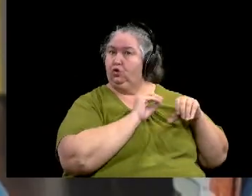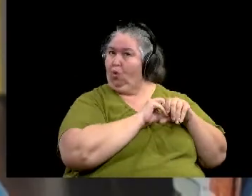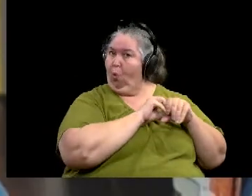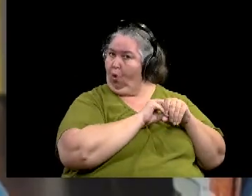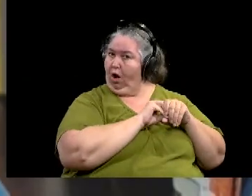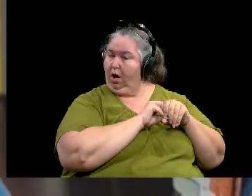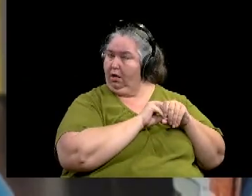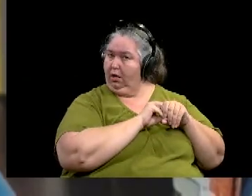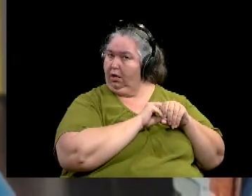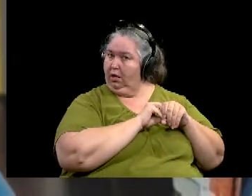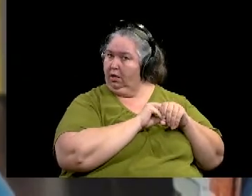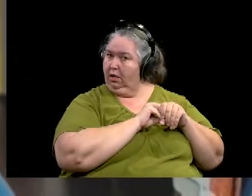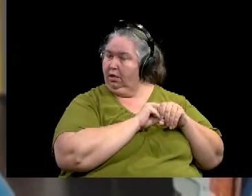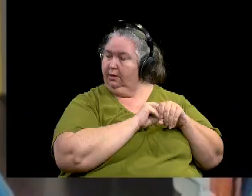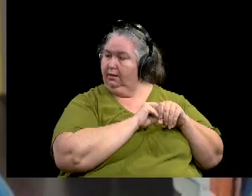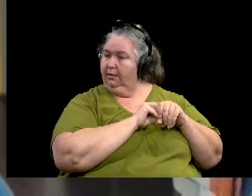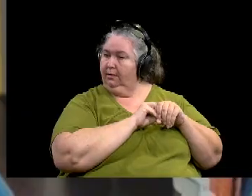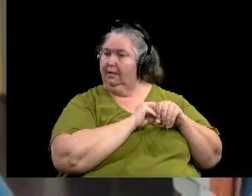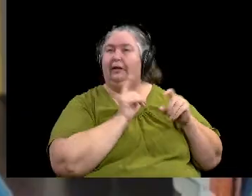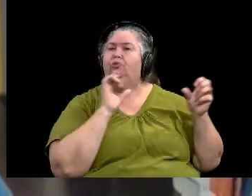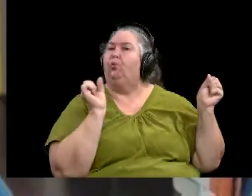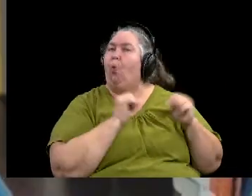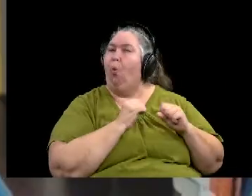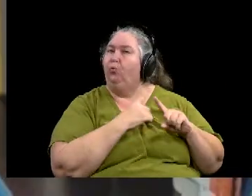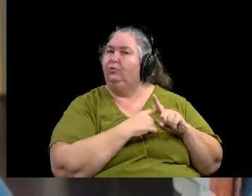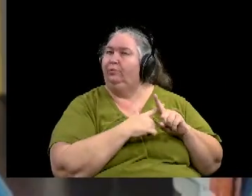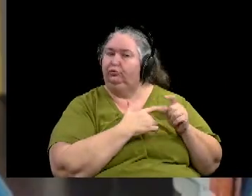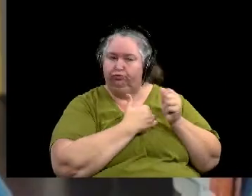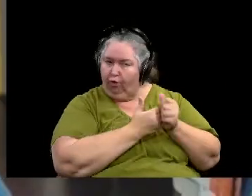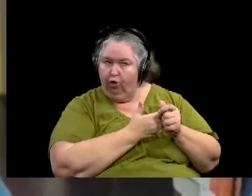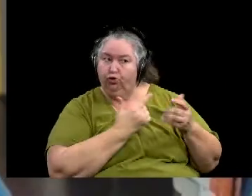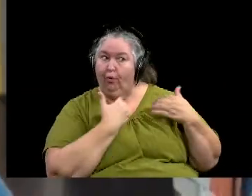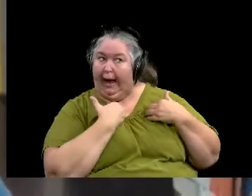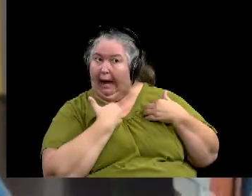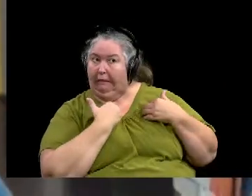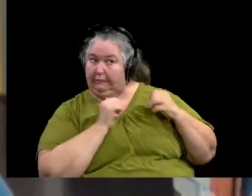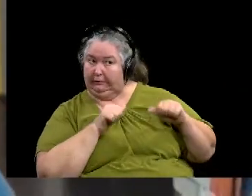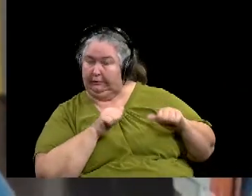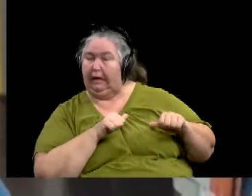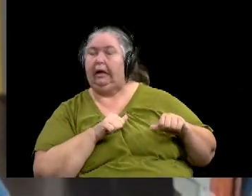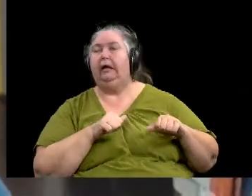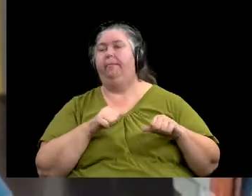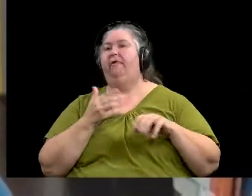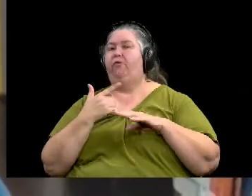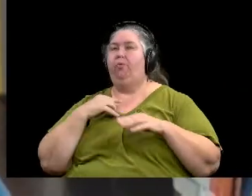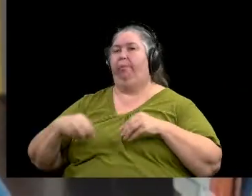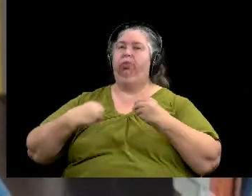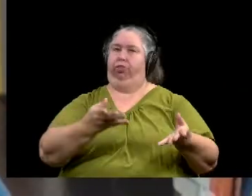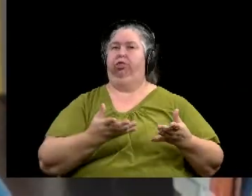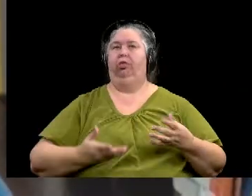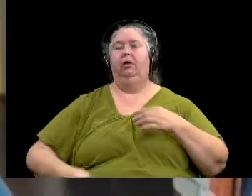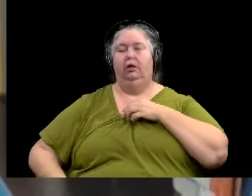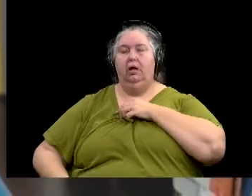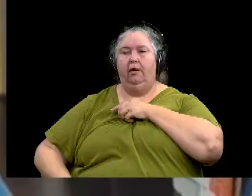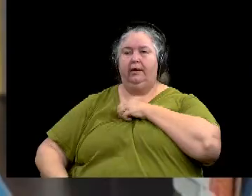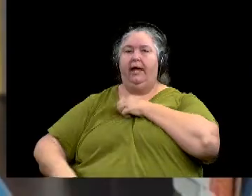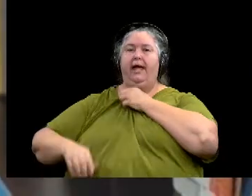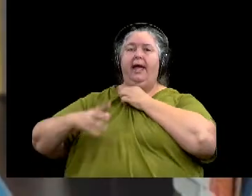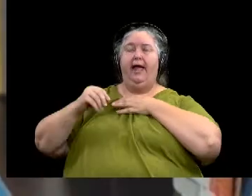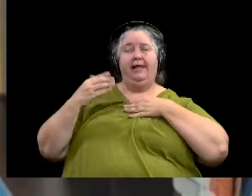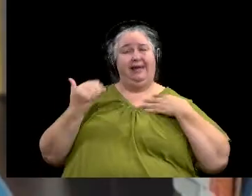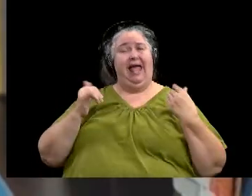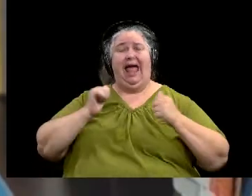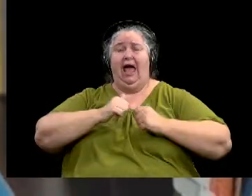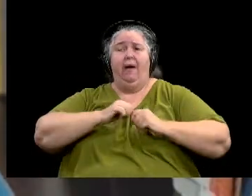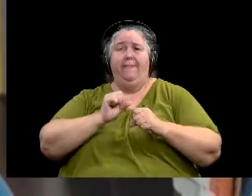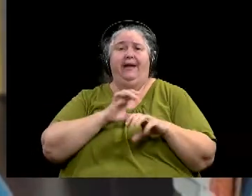assistance as needed. Fourth, and we will continue to plan for how we will make this vaccine available to the public on a mass scale and how that